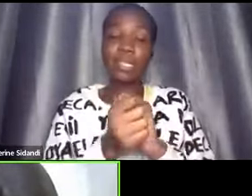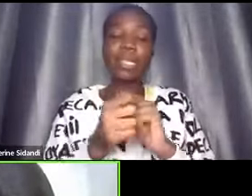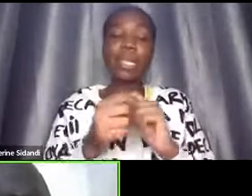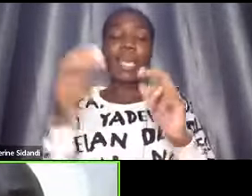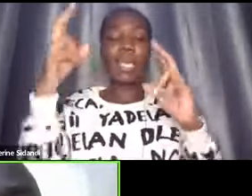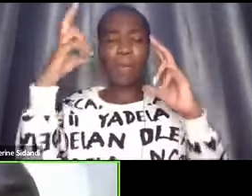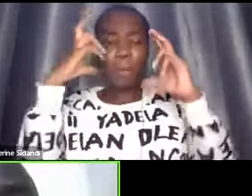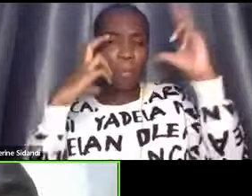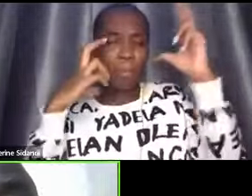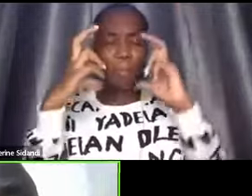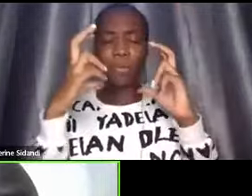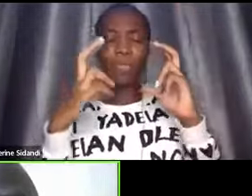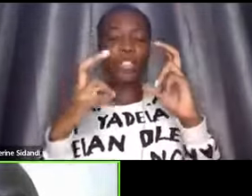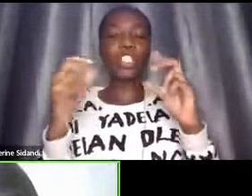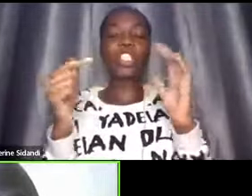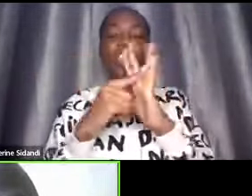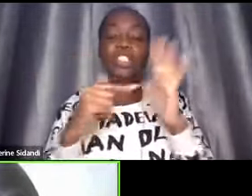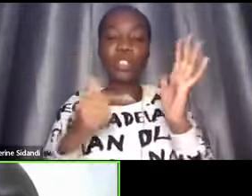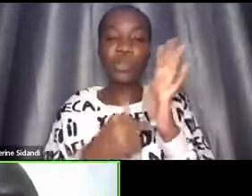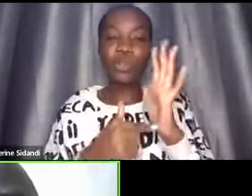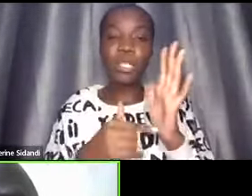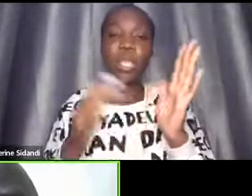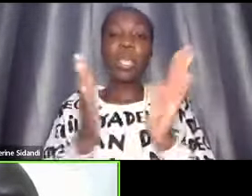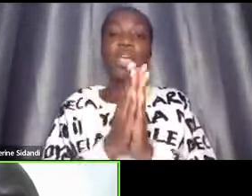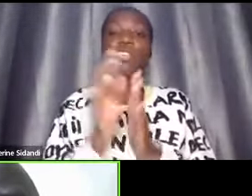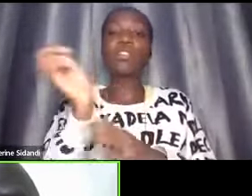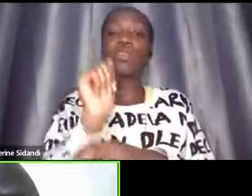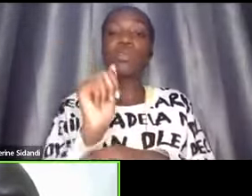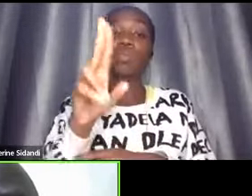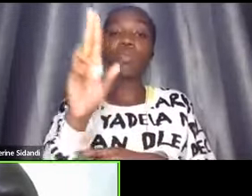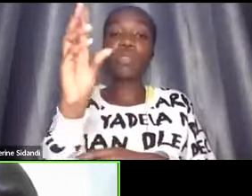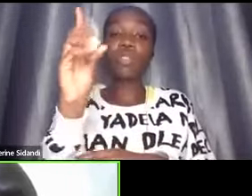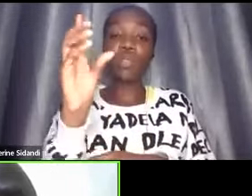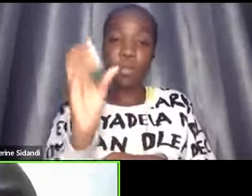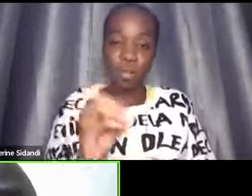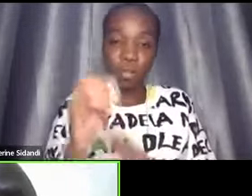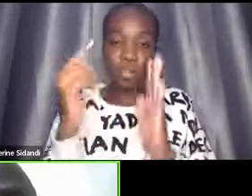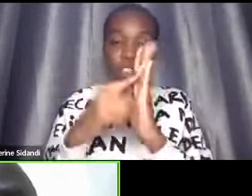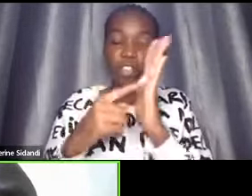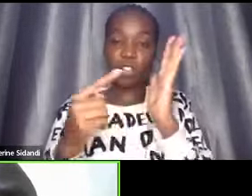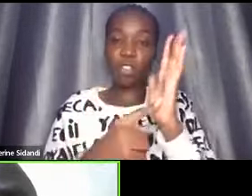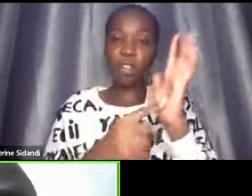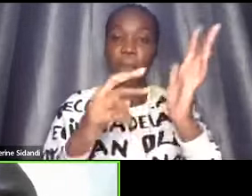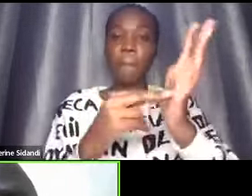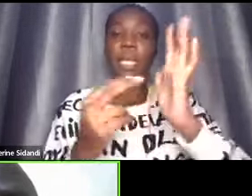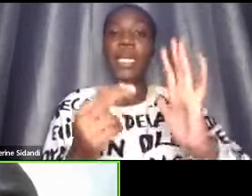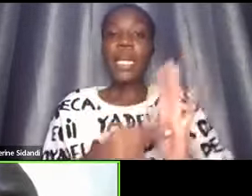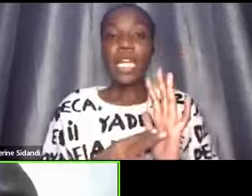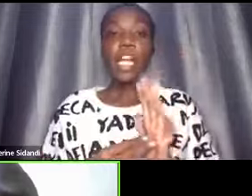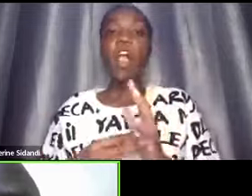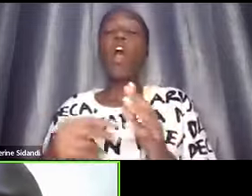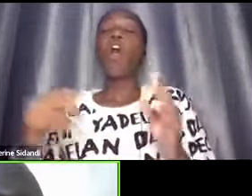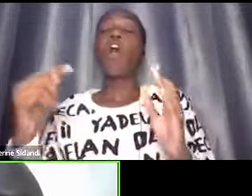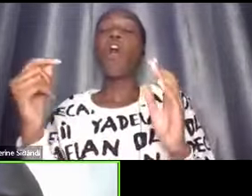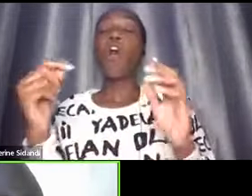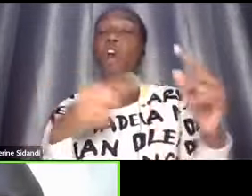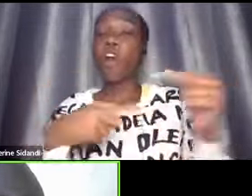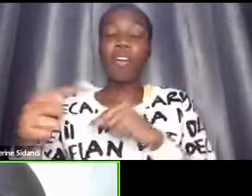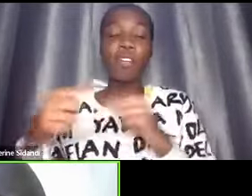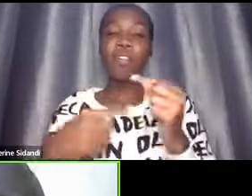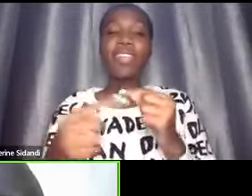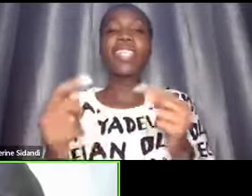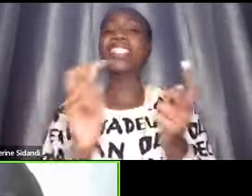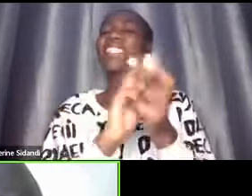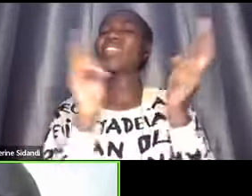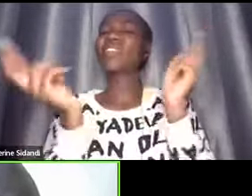pseudo-substantive issues and ignore substantive issues, the conflict is resolved. The parties will